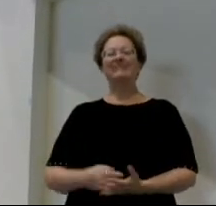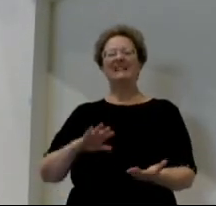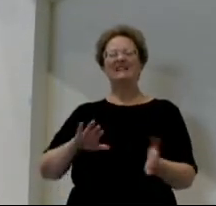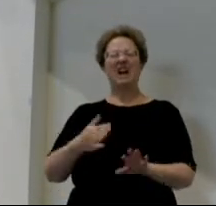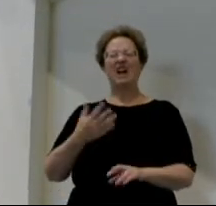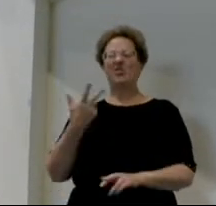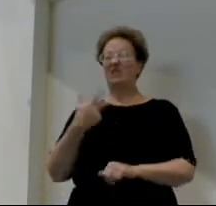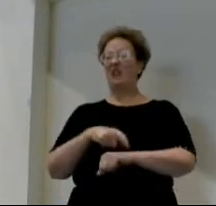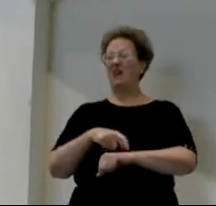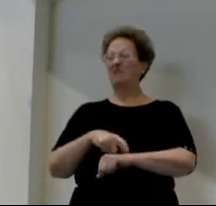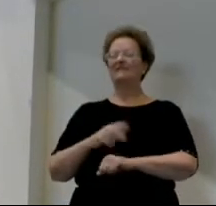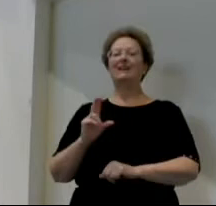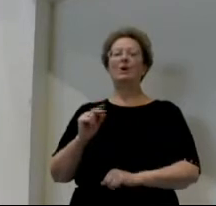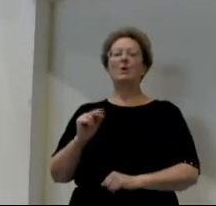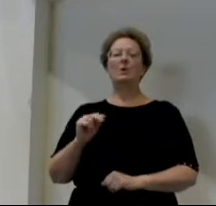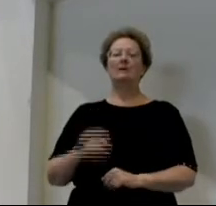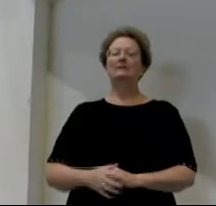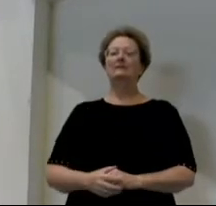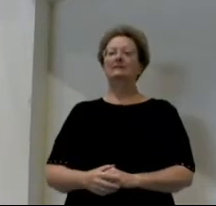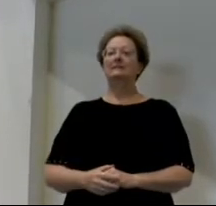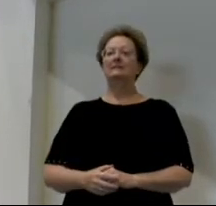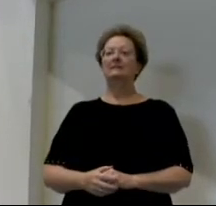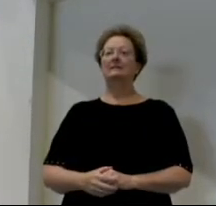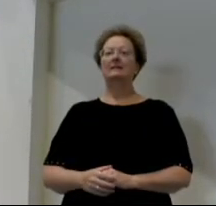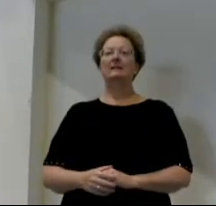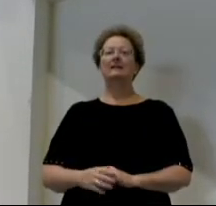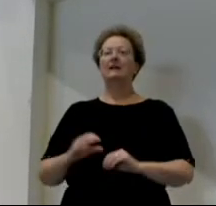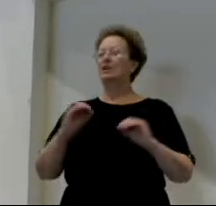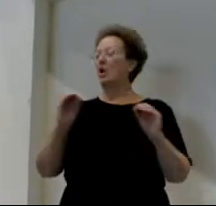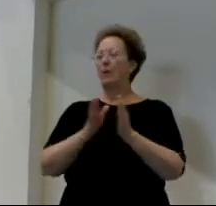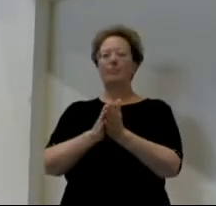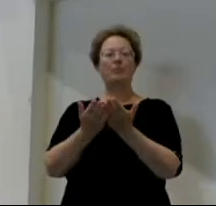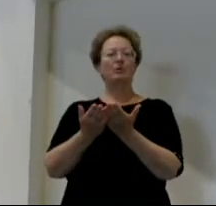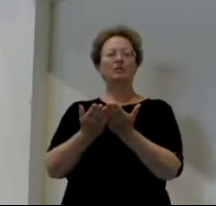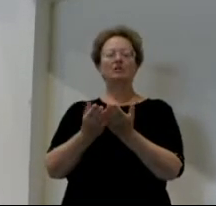times. There's going to be no books, no movie deals.